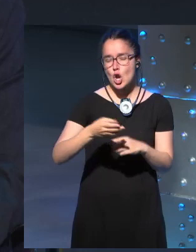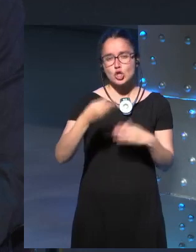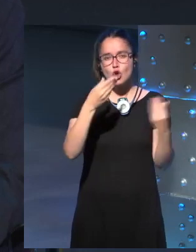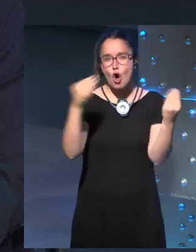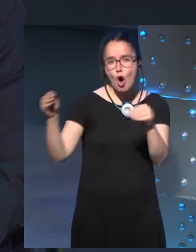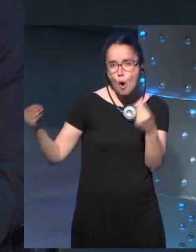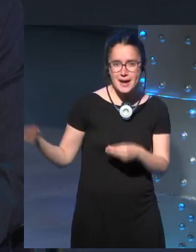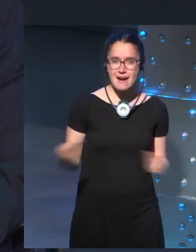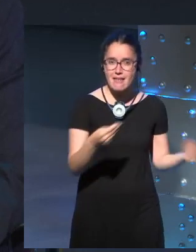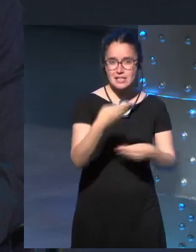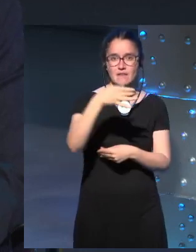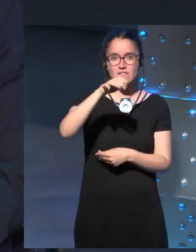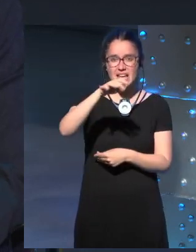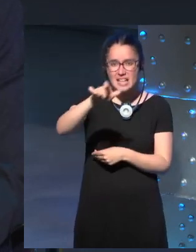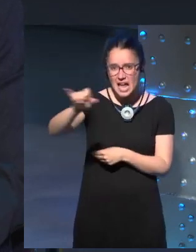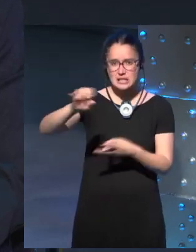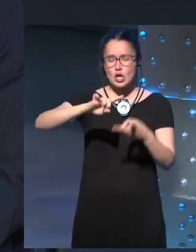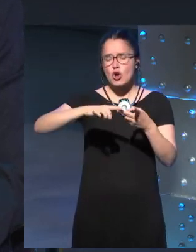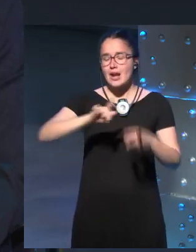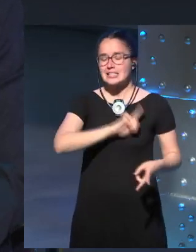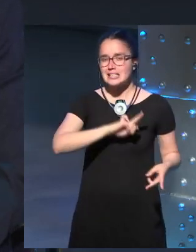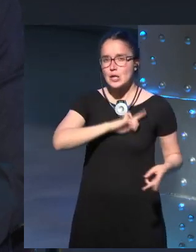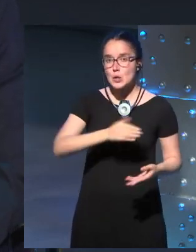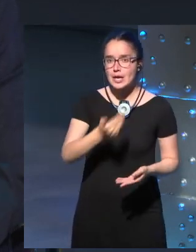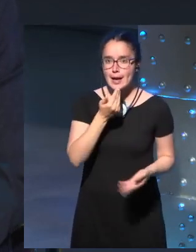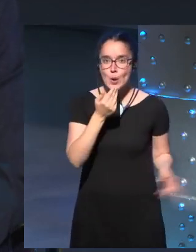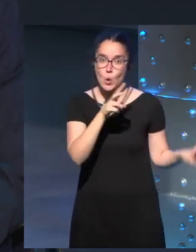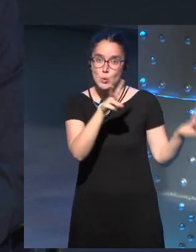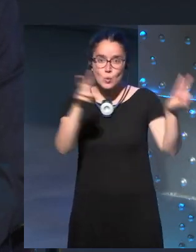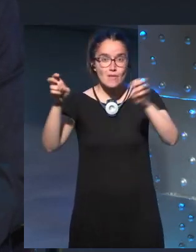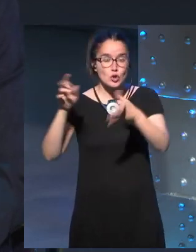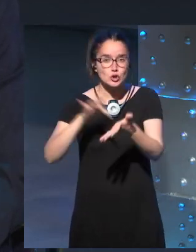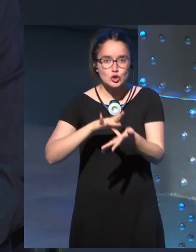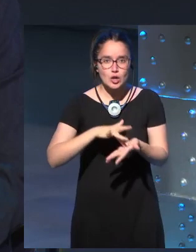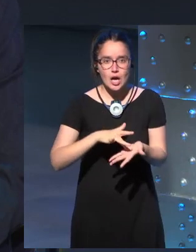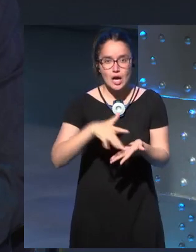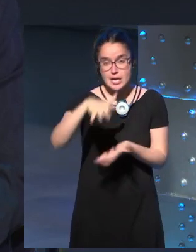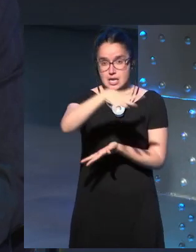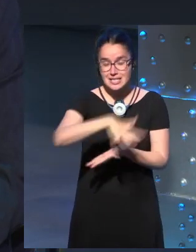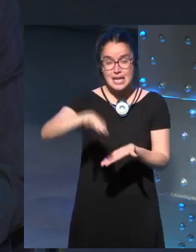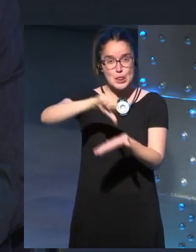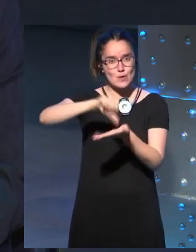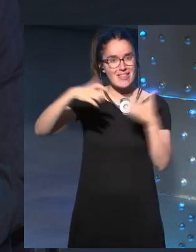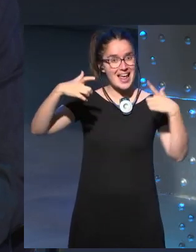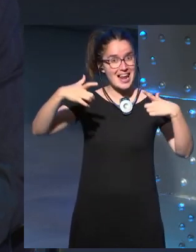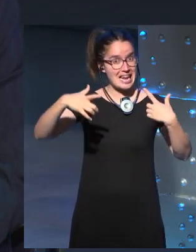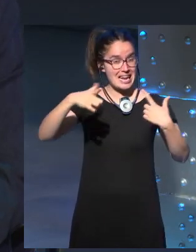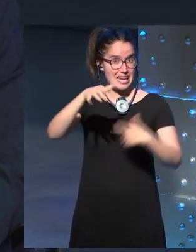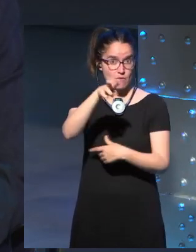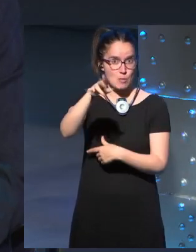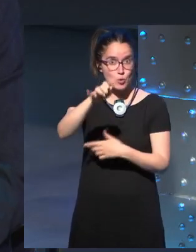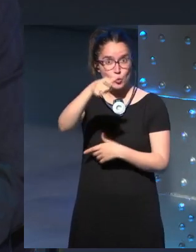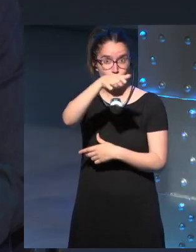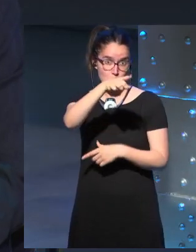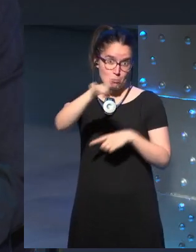appears at the same time as the pop with the Beatles, with all the pop